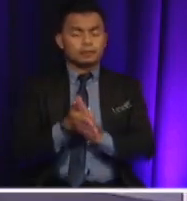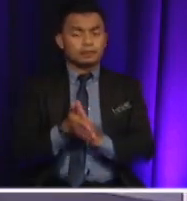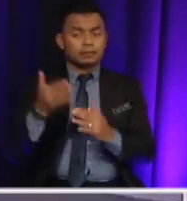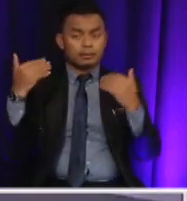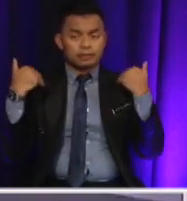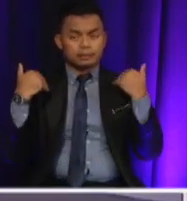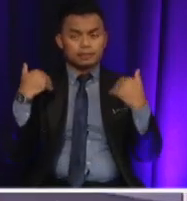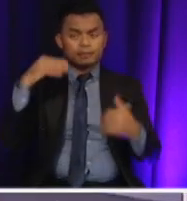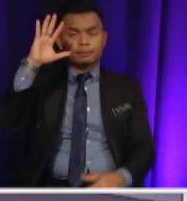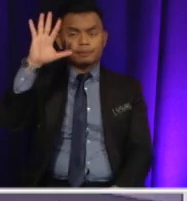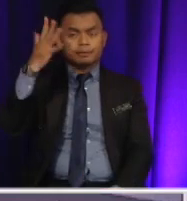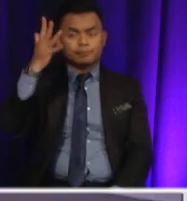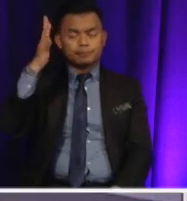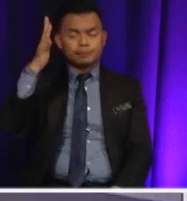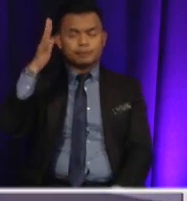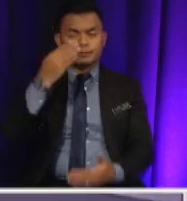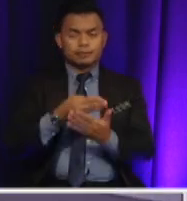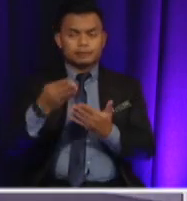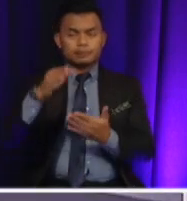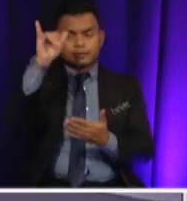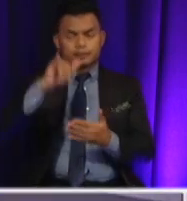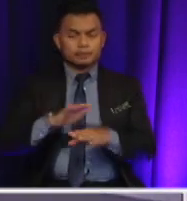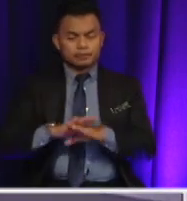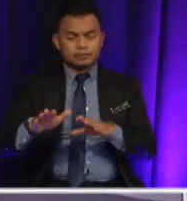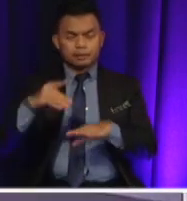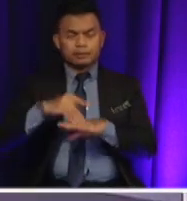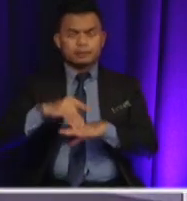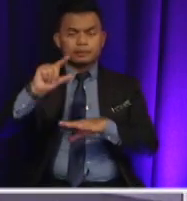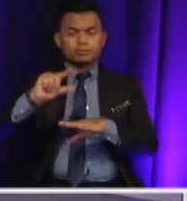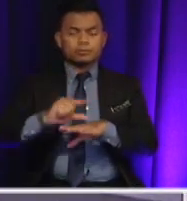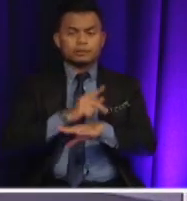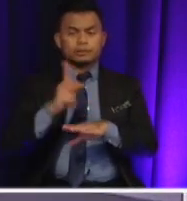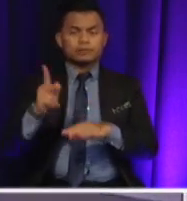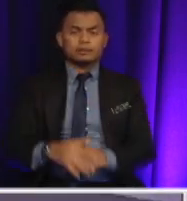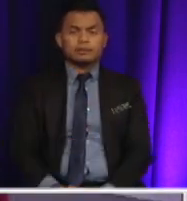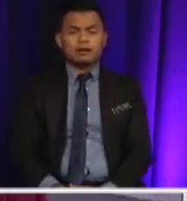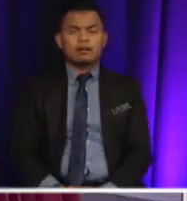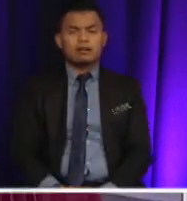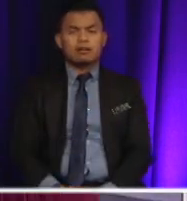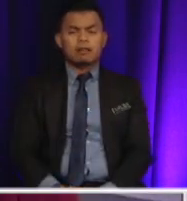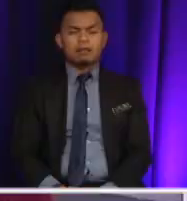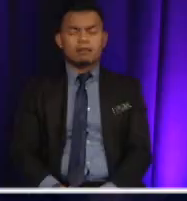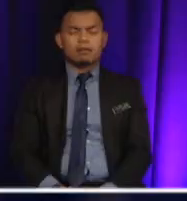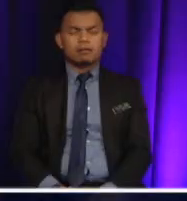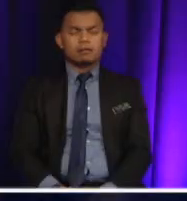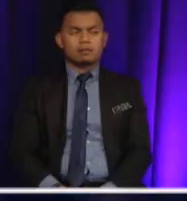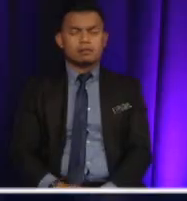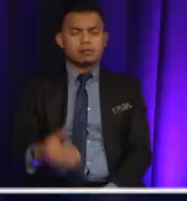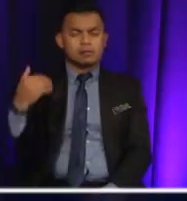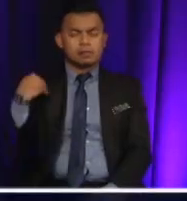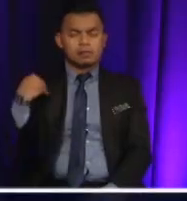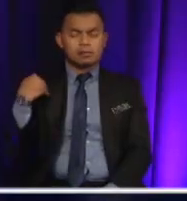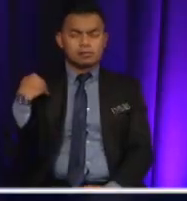items that Okay. are not used, correct? Correct. Okay. All right, let's move on to stanza 4. Right. A garden outgrown